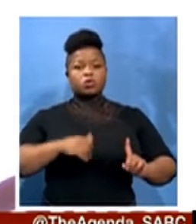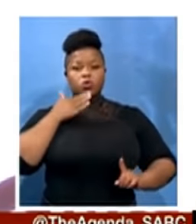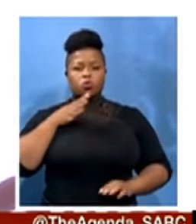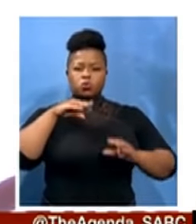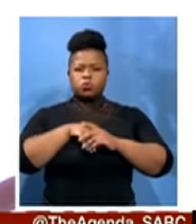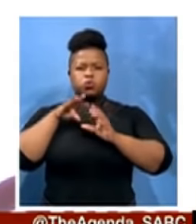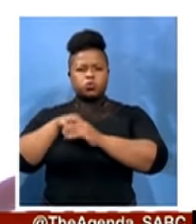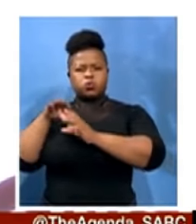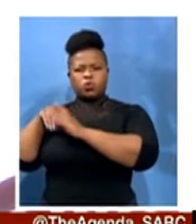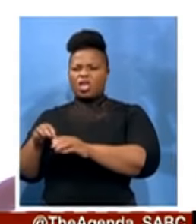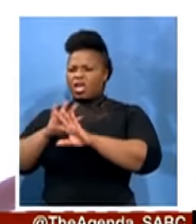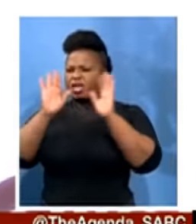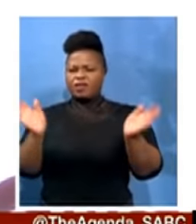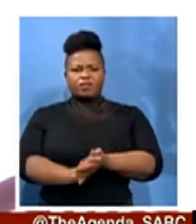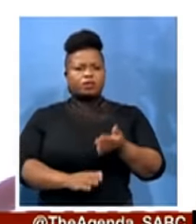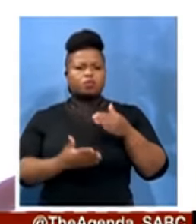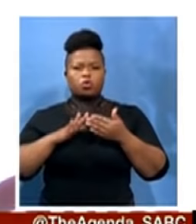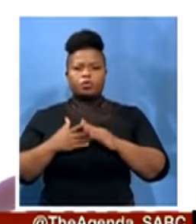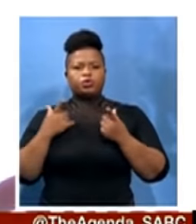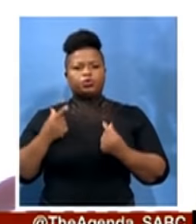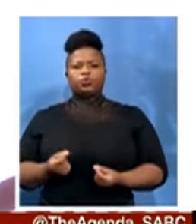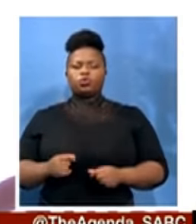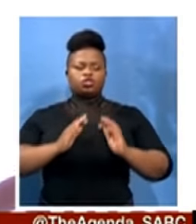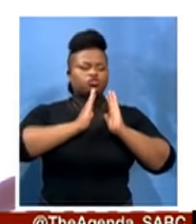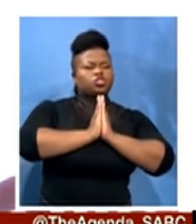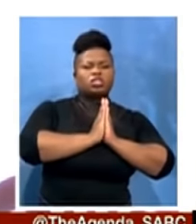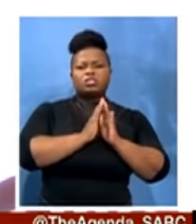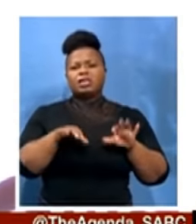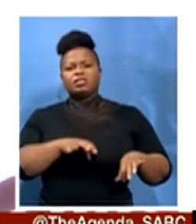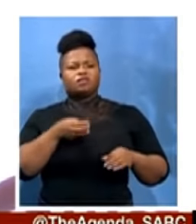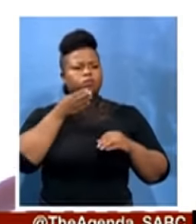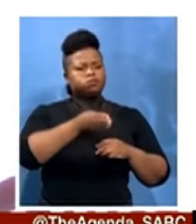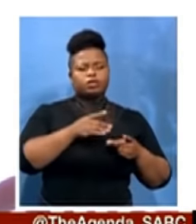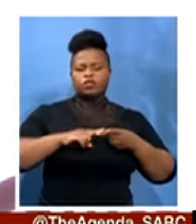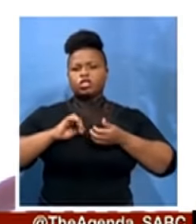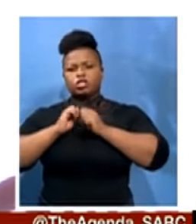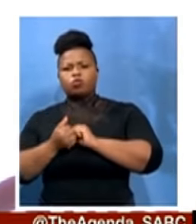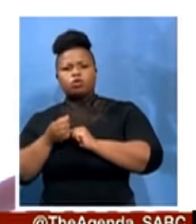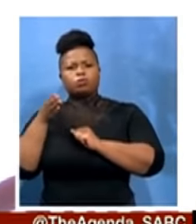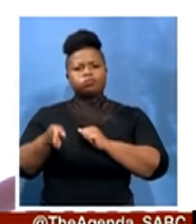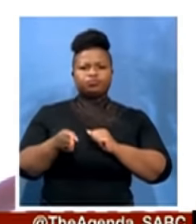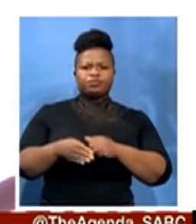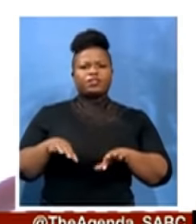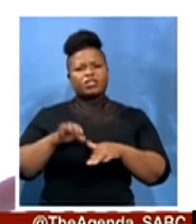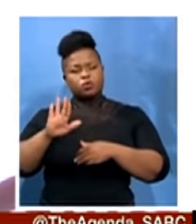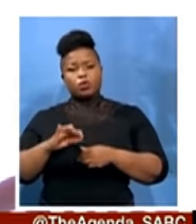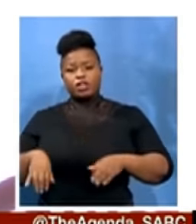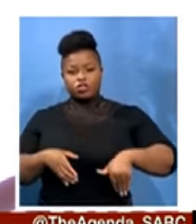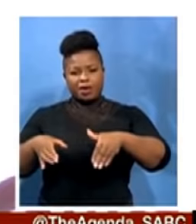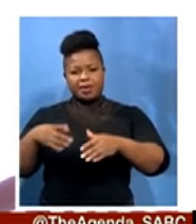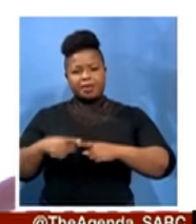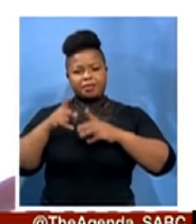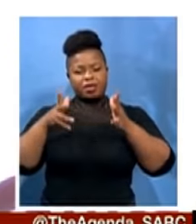community, active in church activities, active in sports, as we heard that Lindani was a rugby player who also had a stint in the